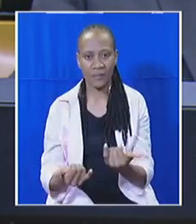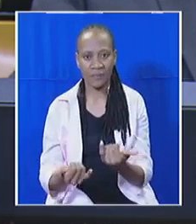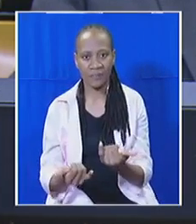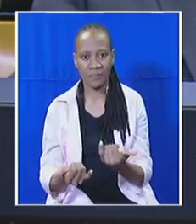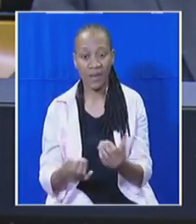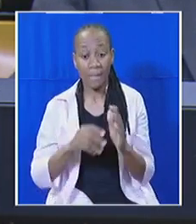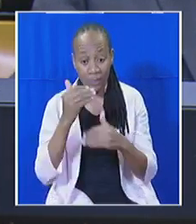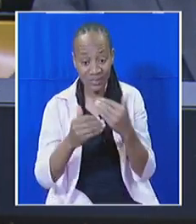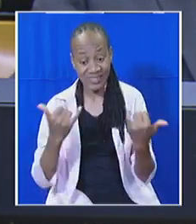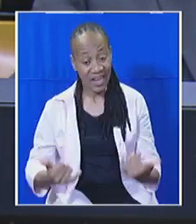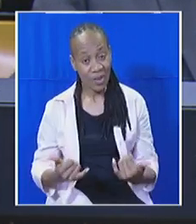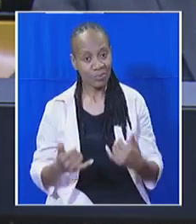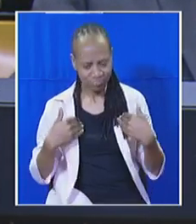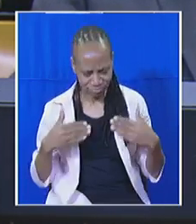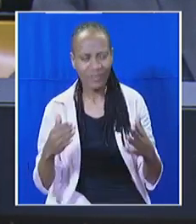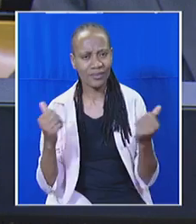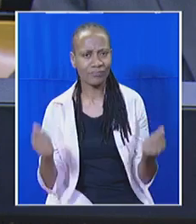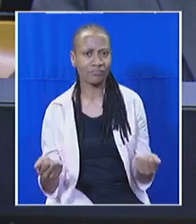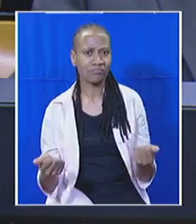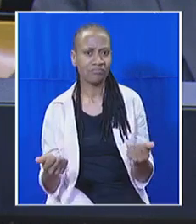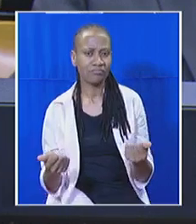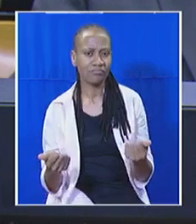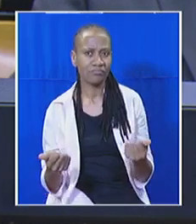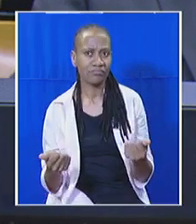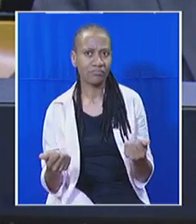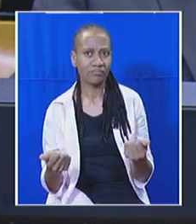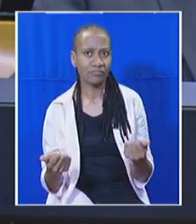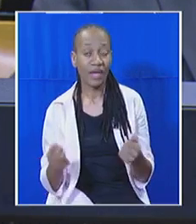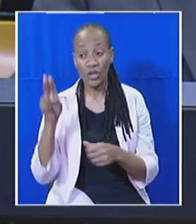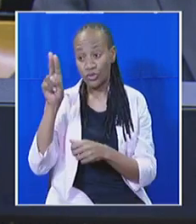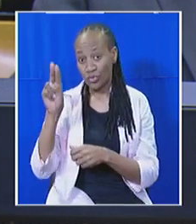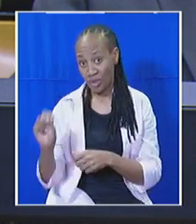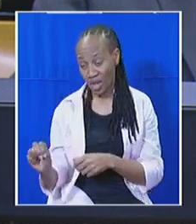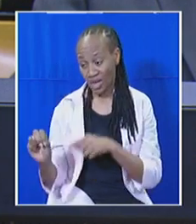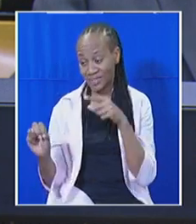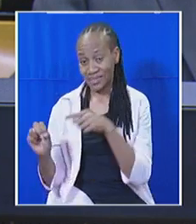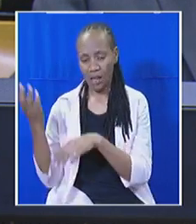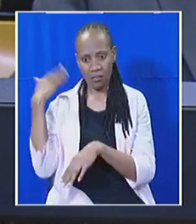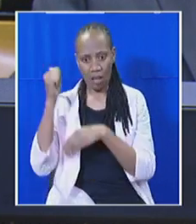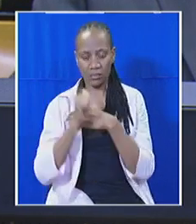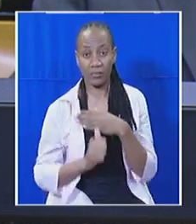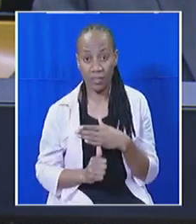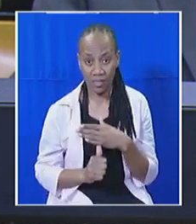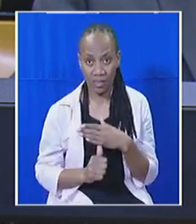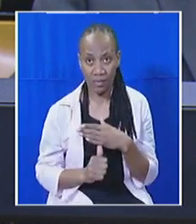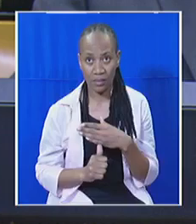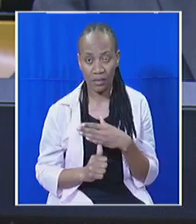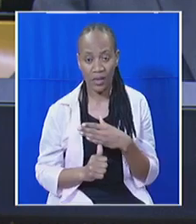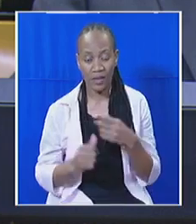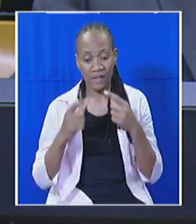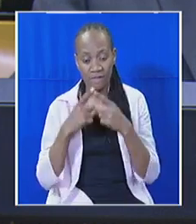has started. To deal with this issue also, the United Nations last month, when they were